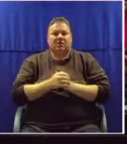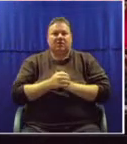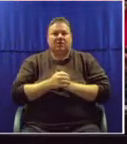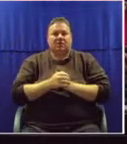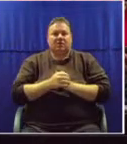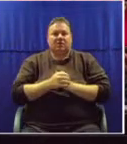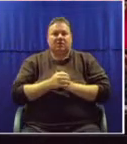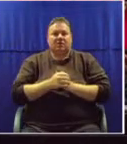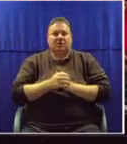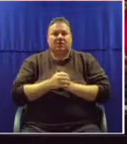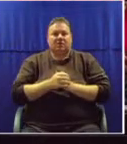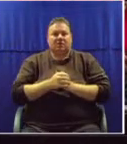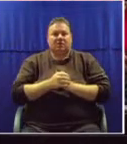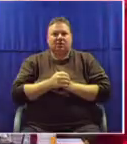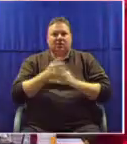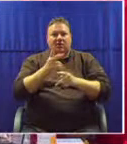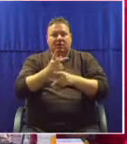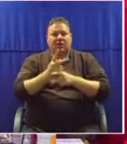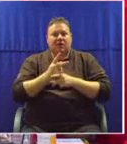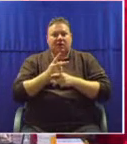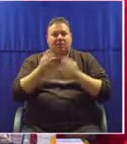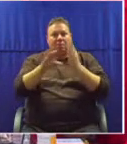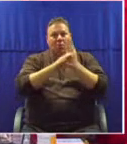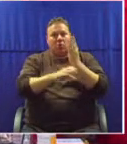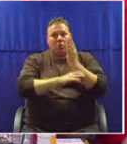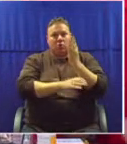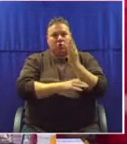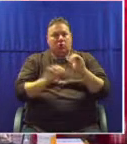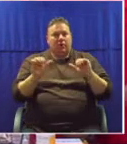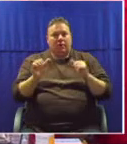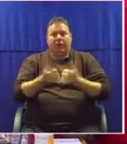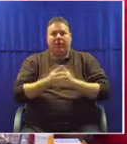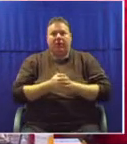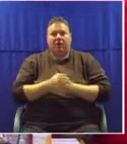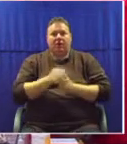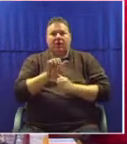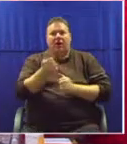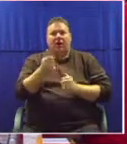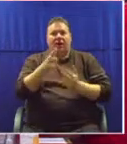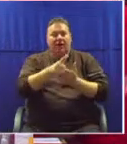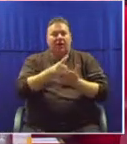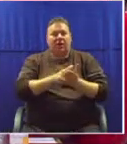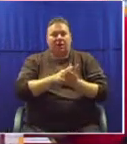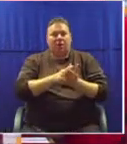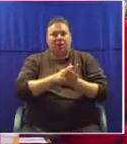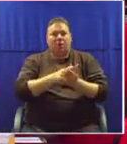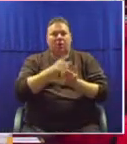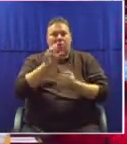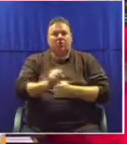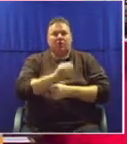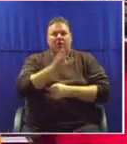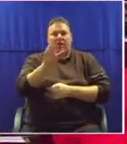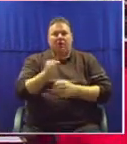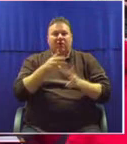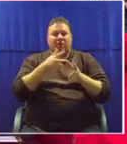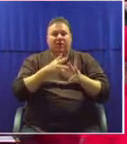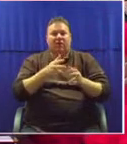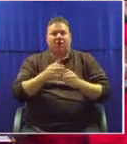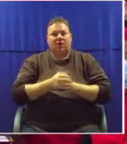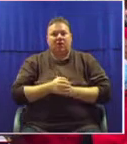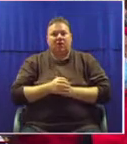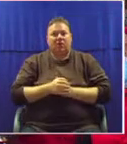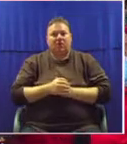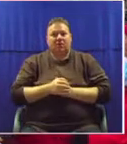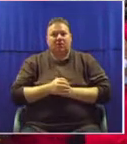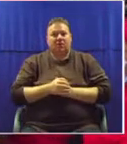and uphold and maintain the Constitution and all other laws of the Republic, and he solemnly swears sincerely to promise it, and he